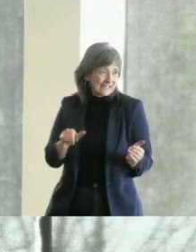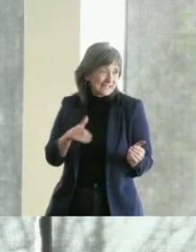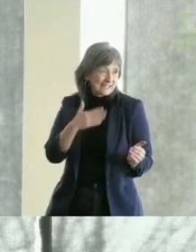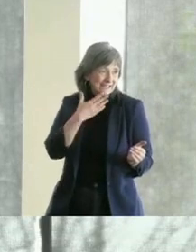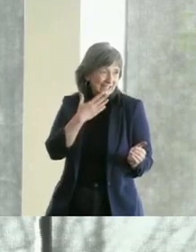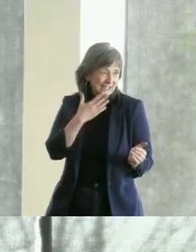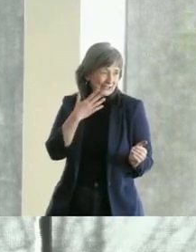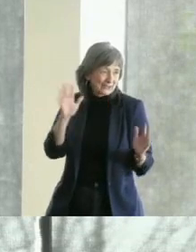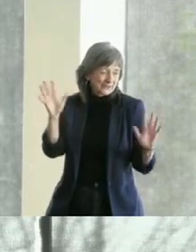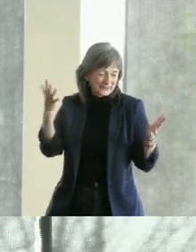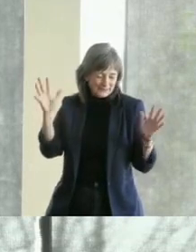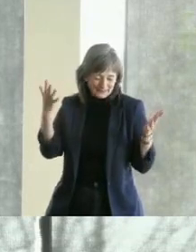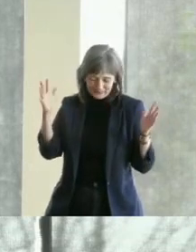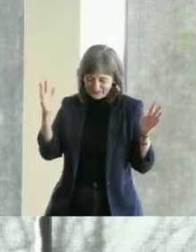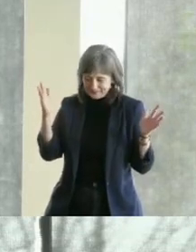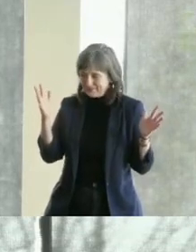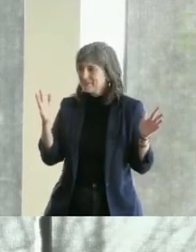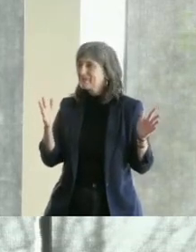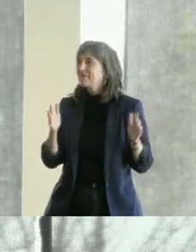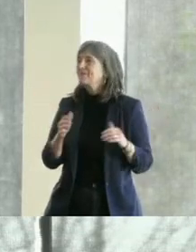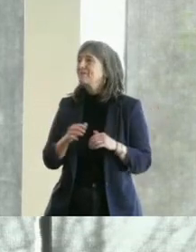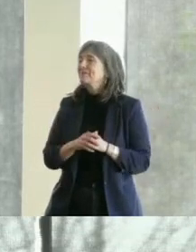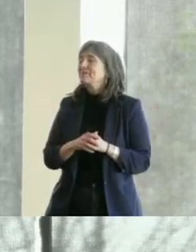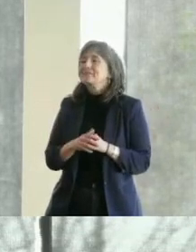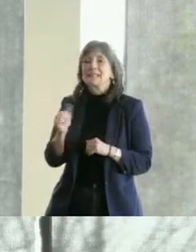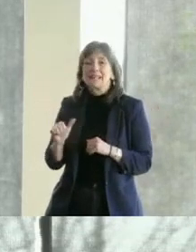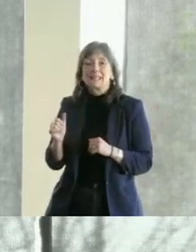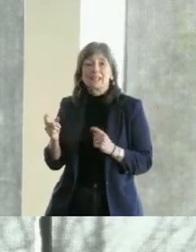those resources. If anybody had problems